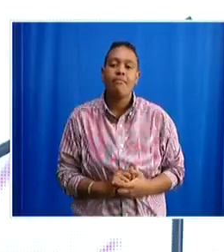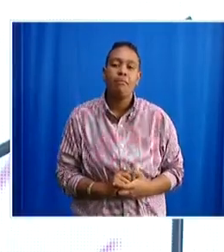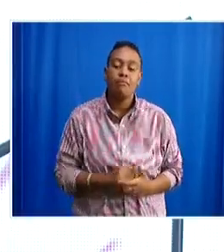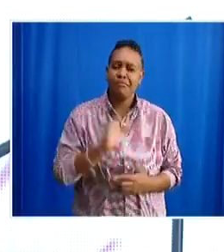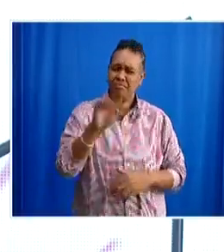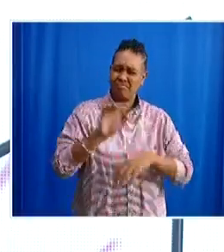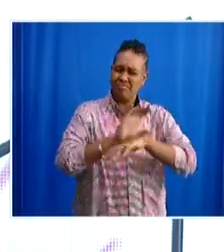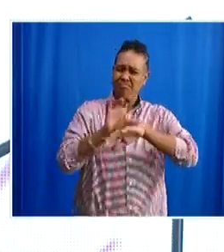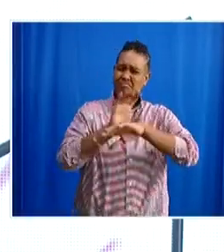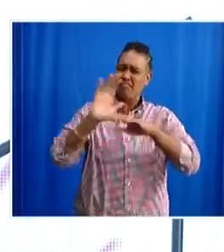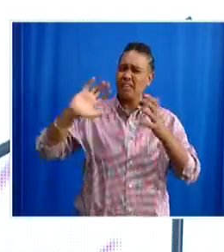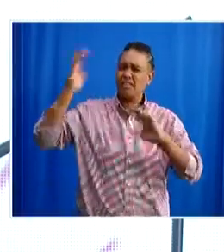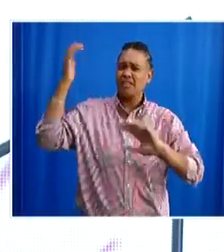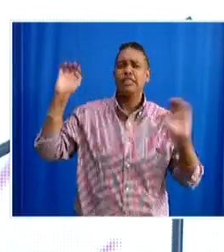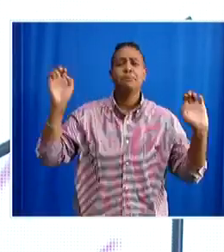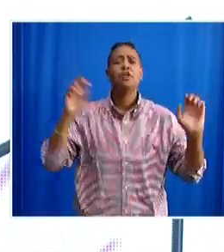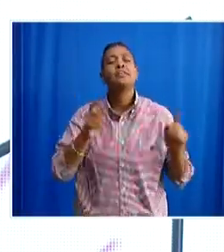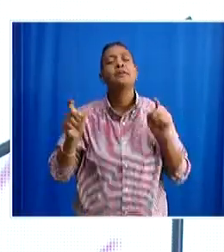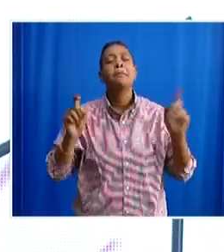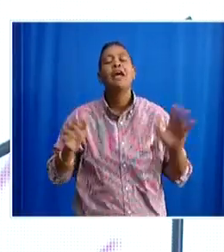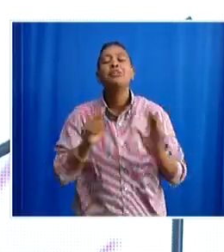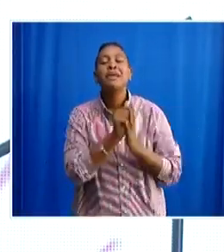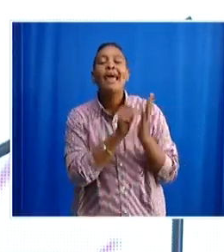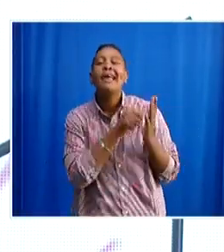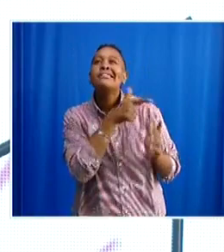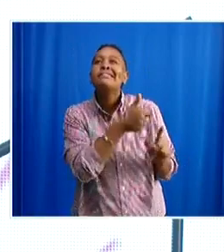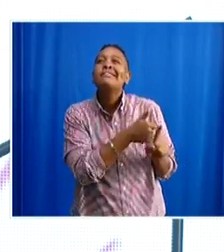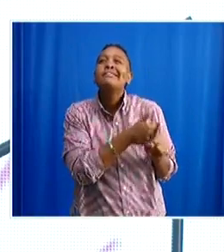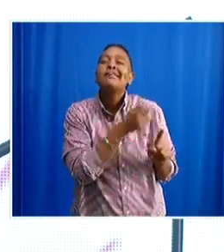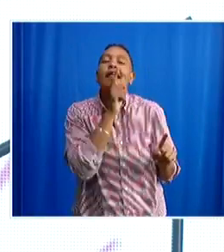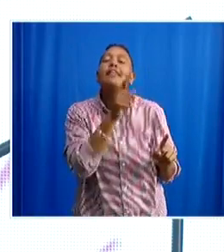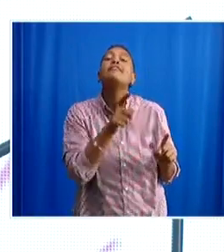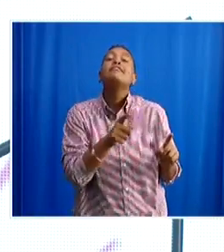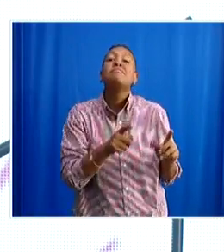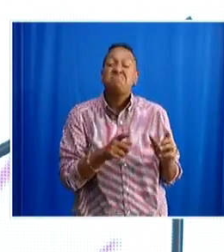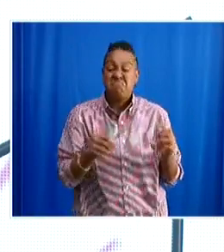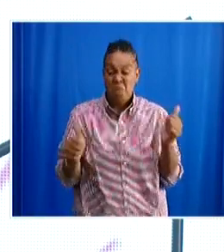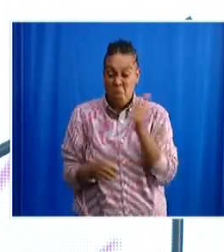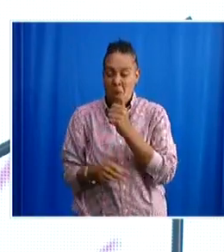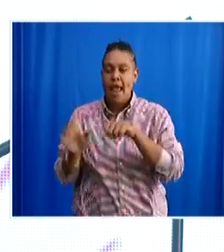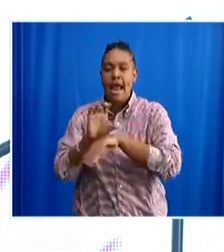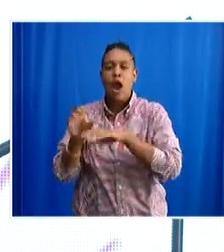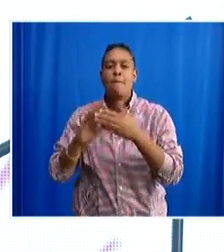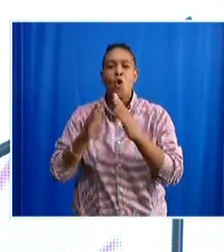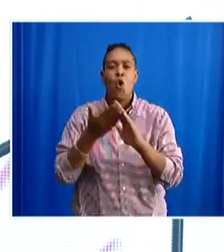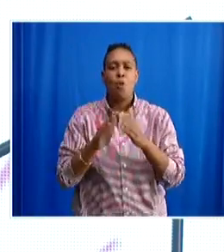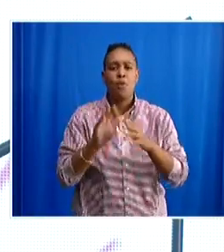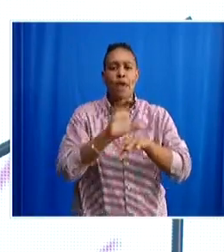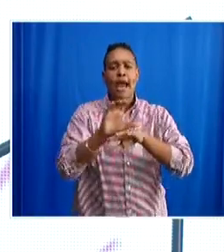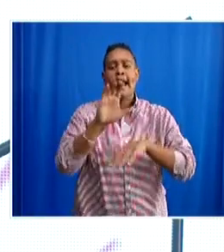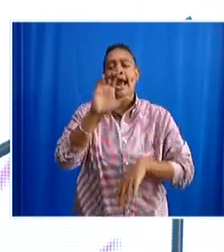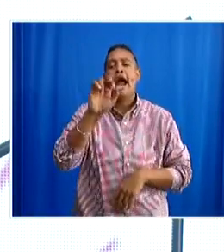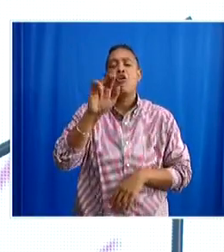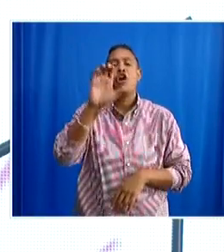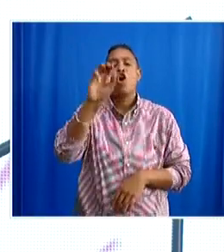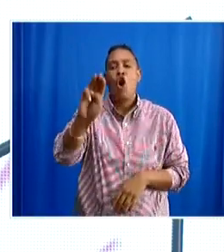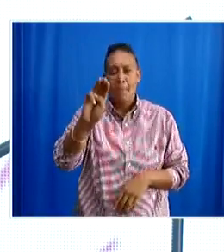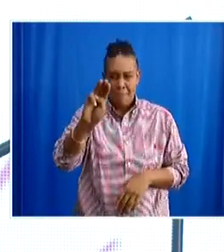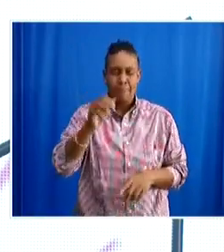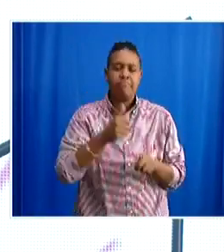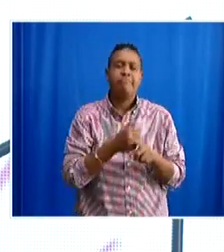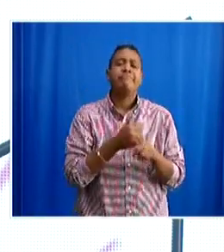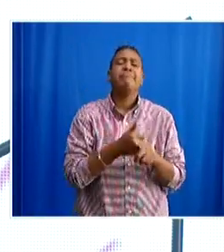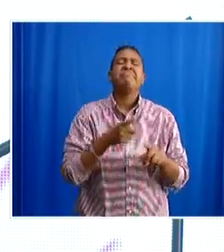The Caribbean Disaster Emergency Management Agency is an institution of the Caribbean community, which is comprised of its organs, the Ministerial